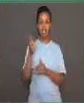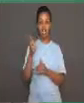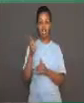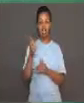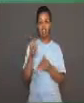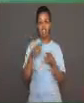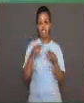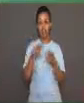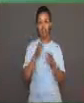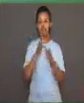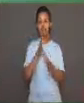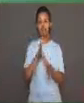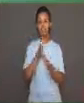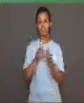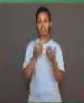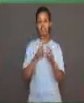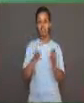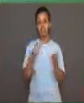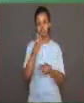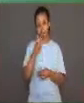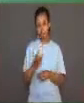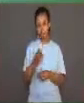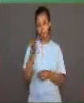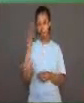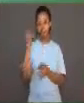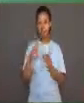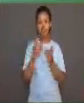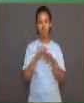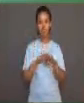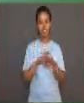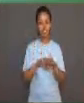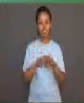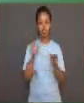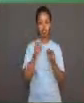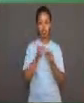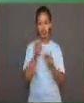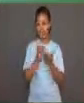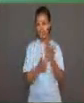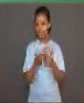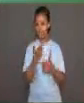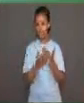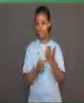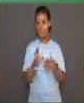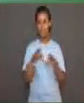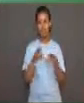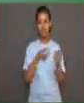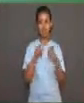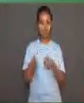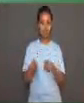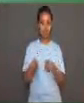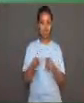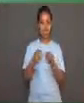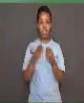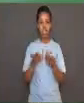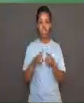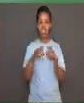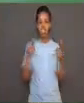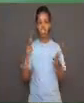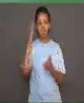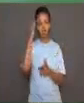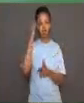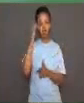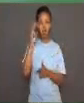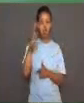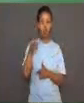primates. In our last lesson, we discussed how the larger brain in